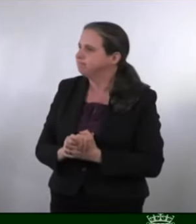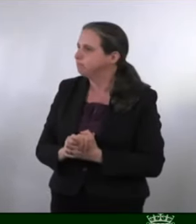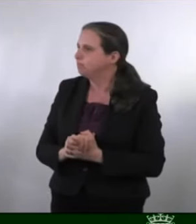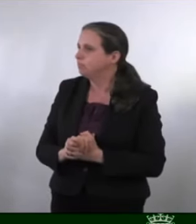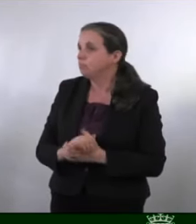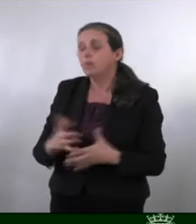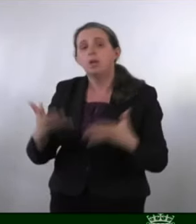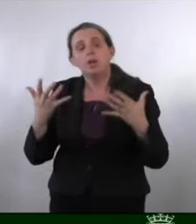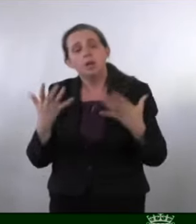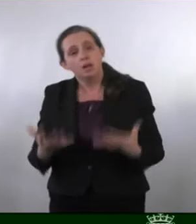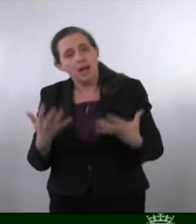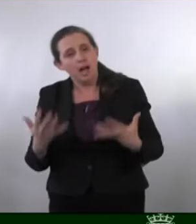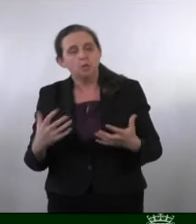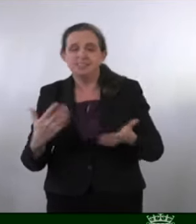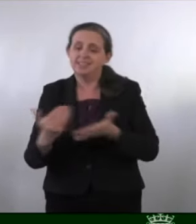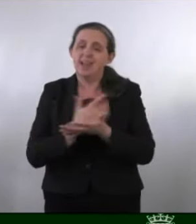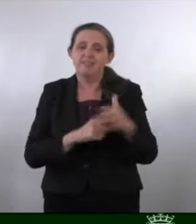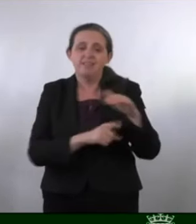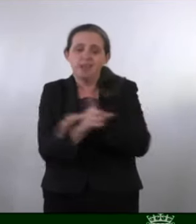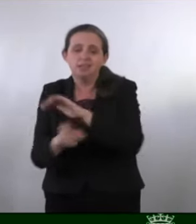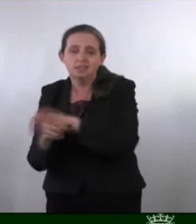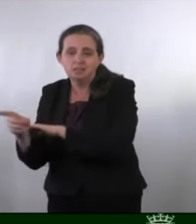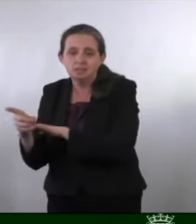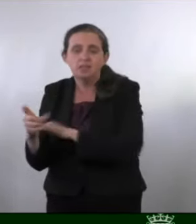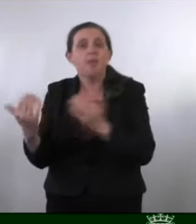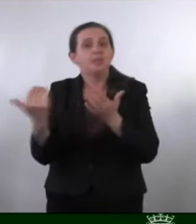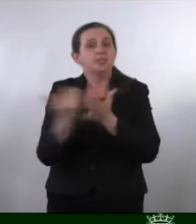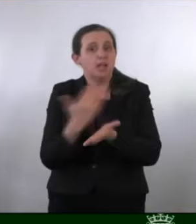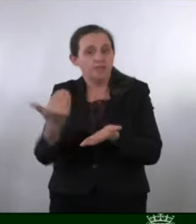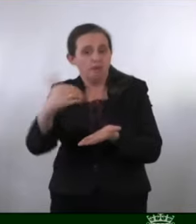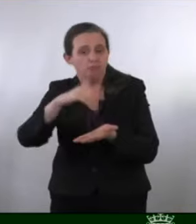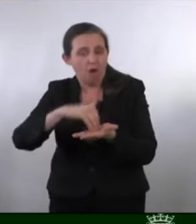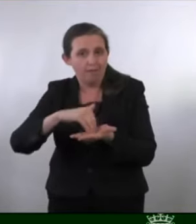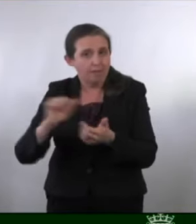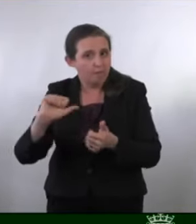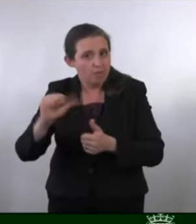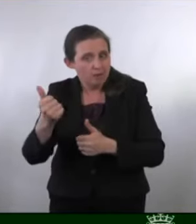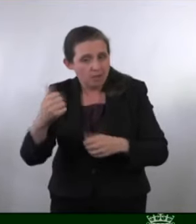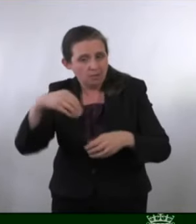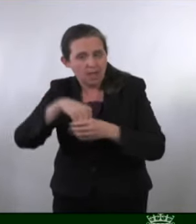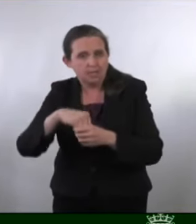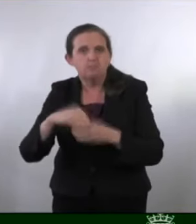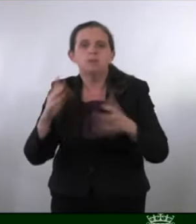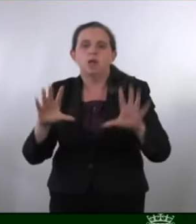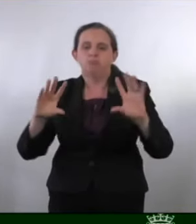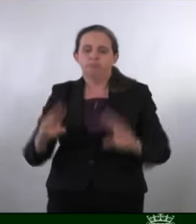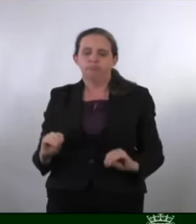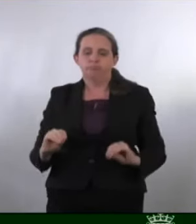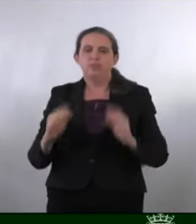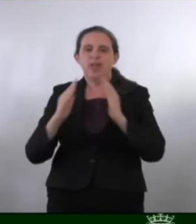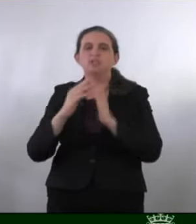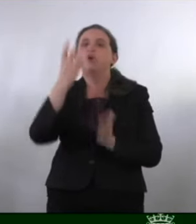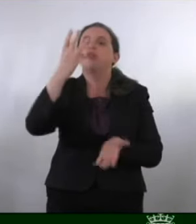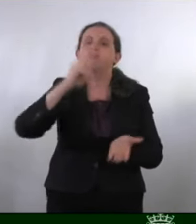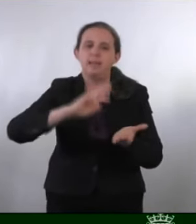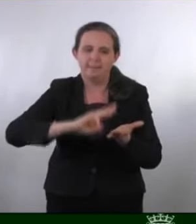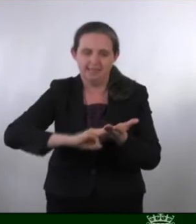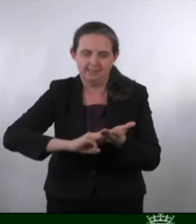in this item of business and the safe arrival of those participating in the next, I'm suspending the House for 3 minutes. Order.